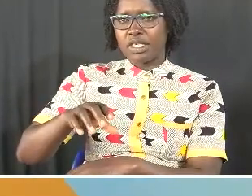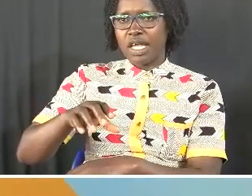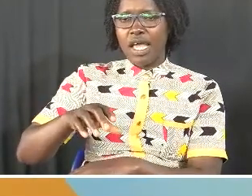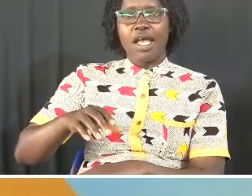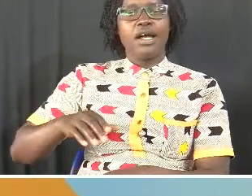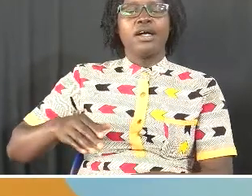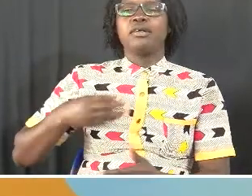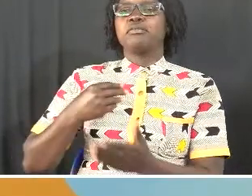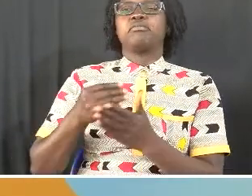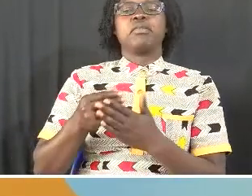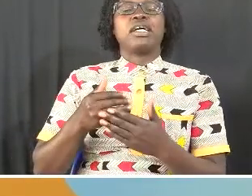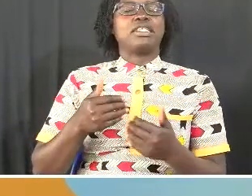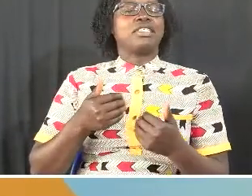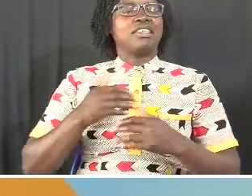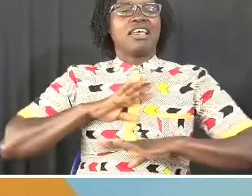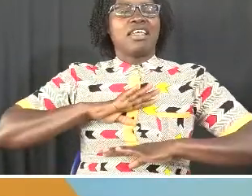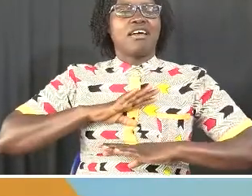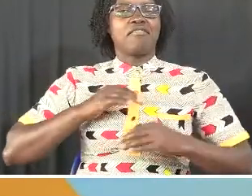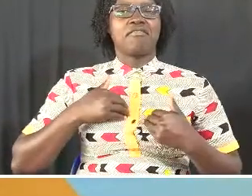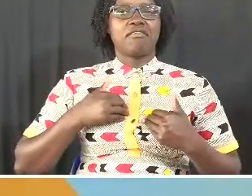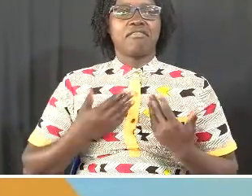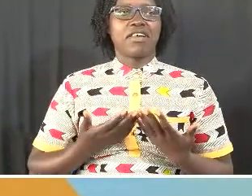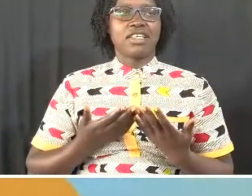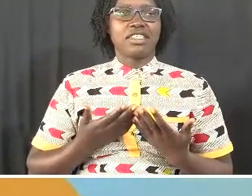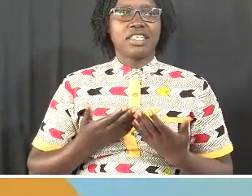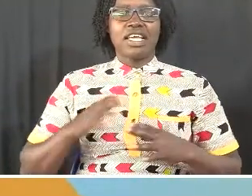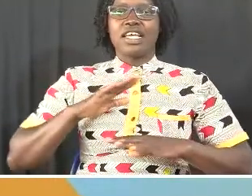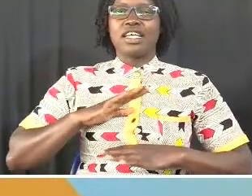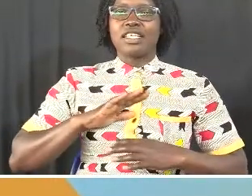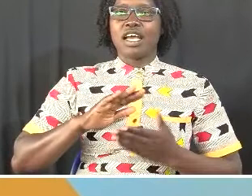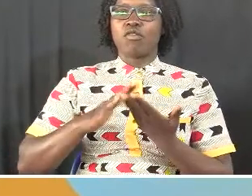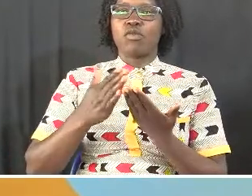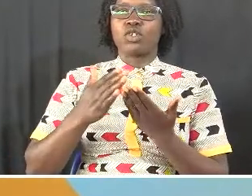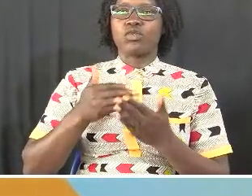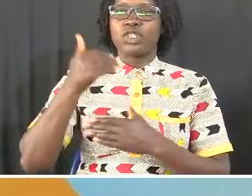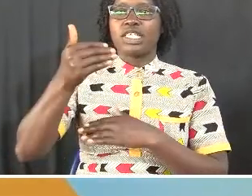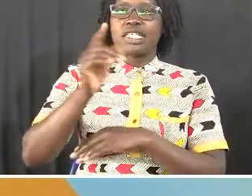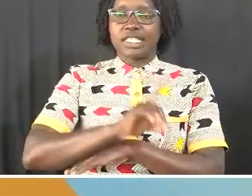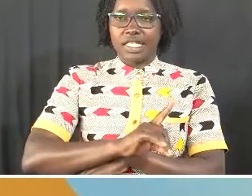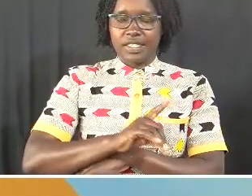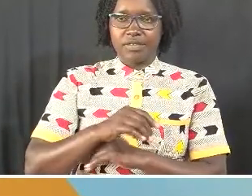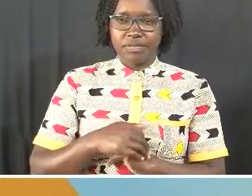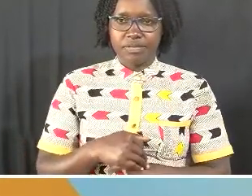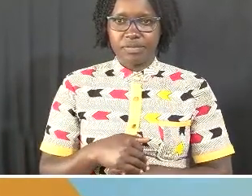now to Vanga Road to take new books for the next day.